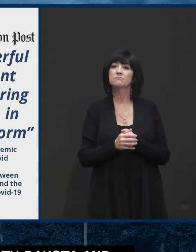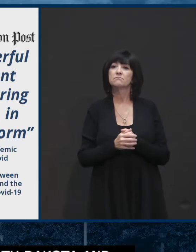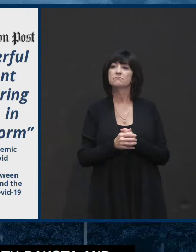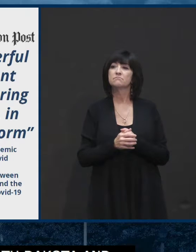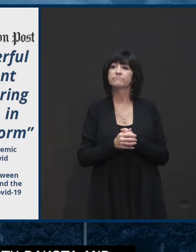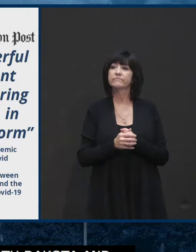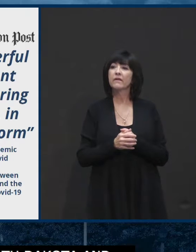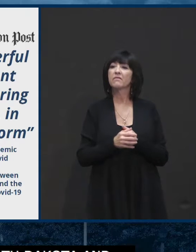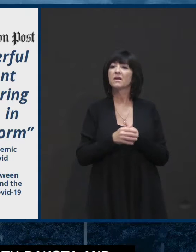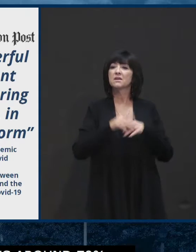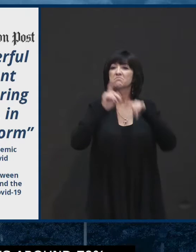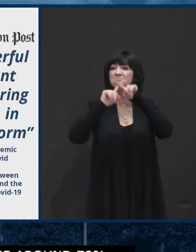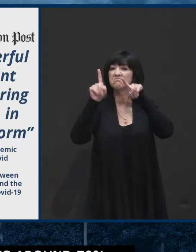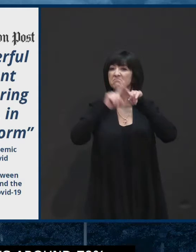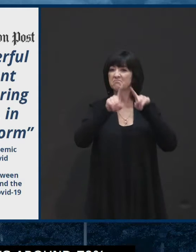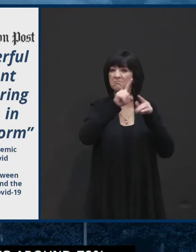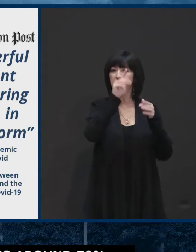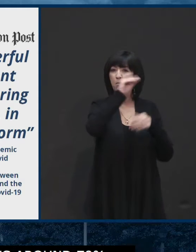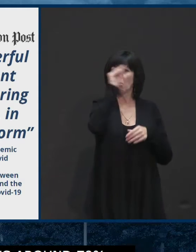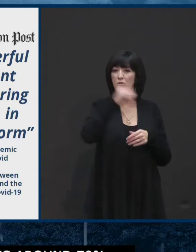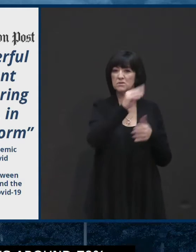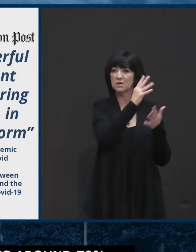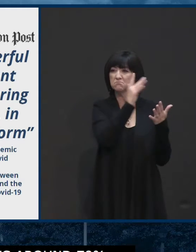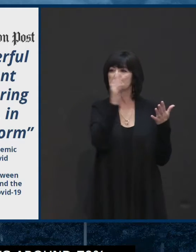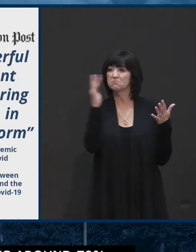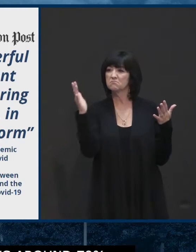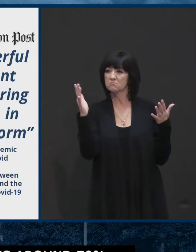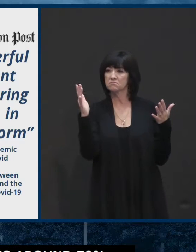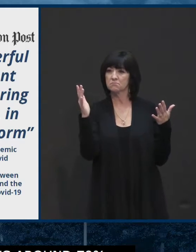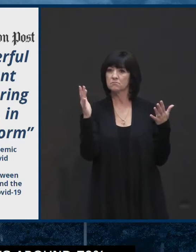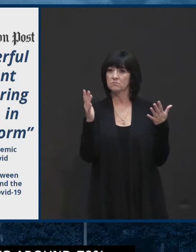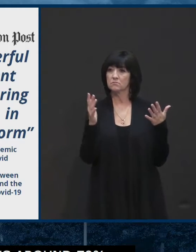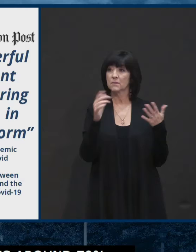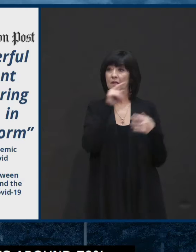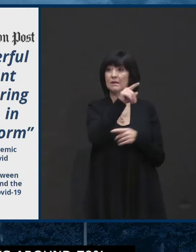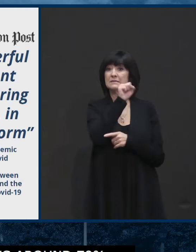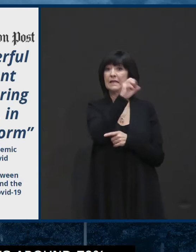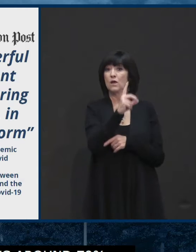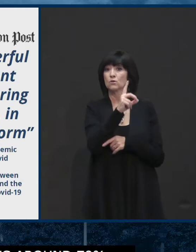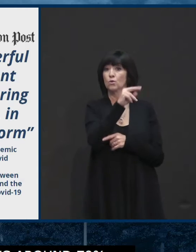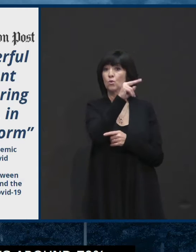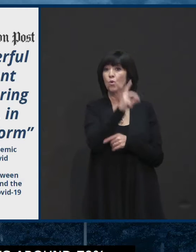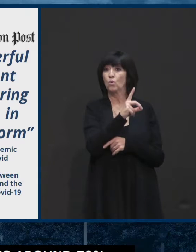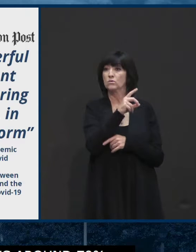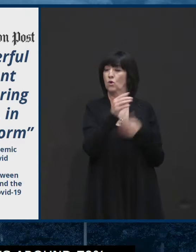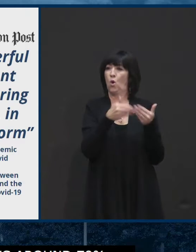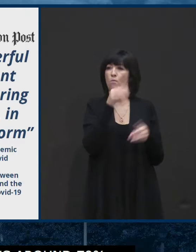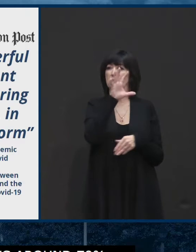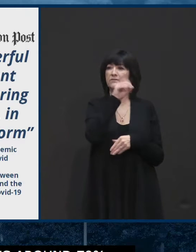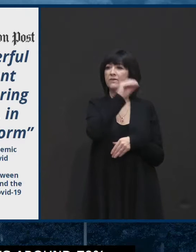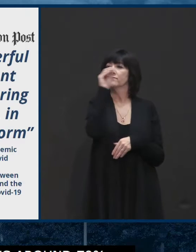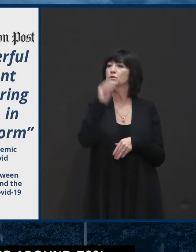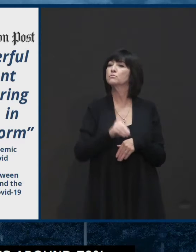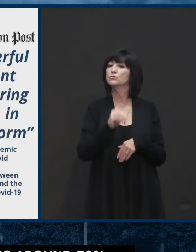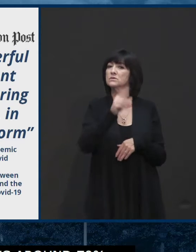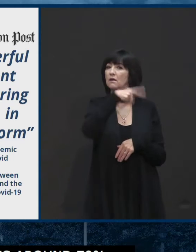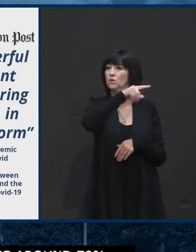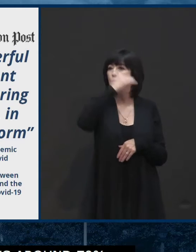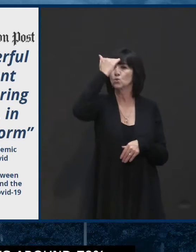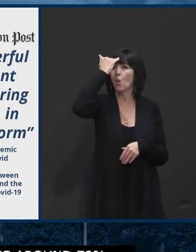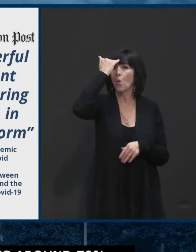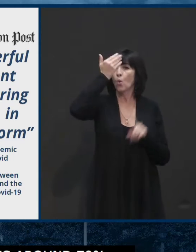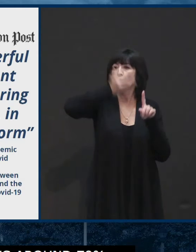up to almost 50% know somebody who is COVID-19 positive. And then you can